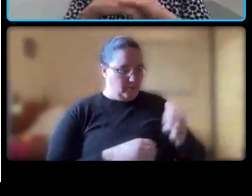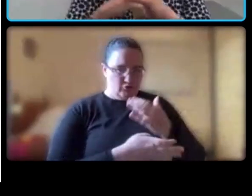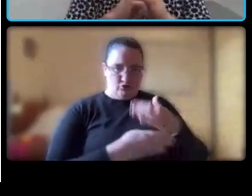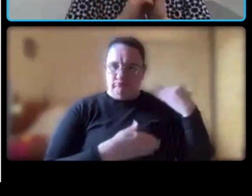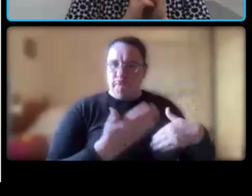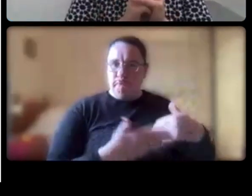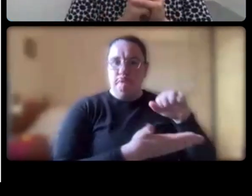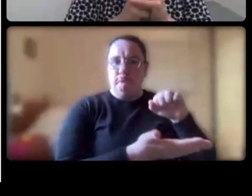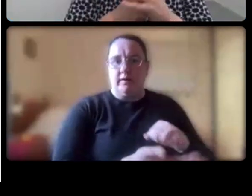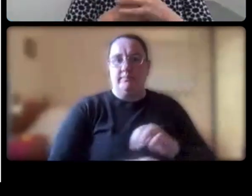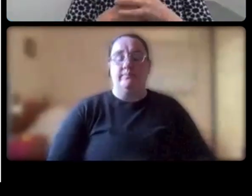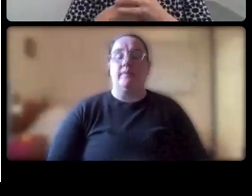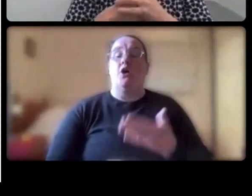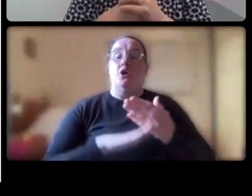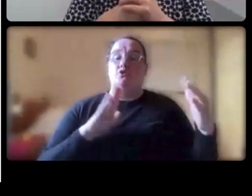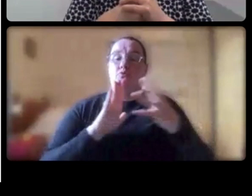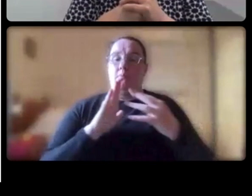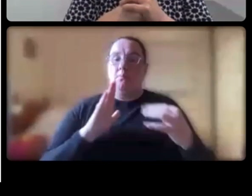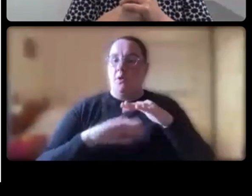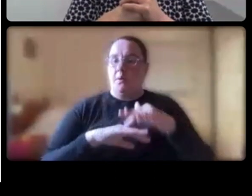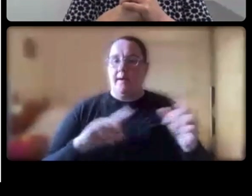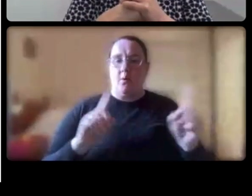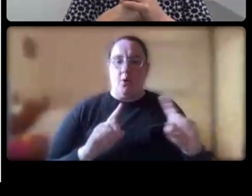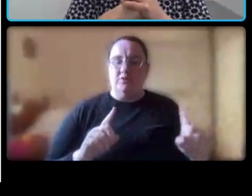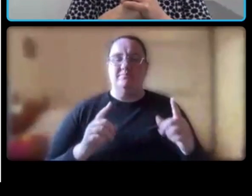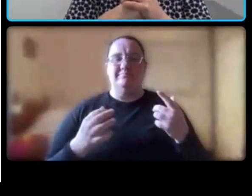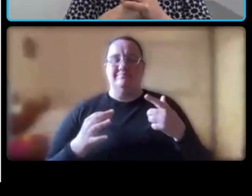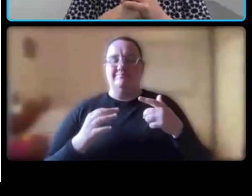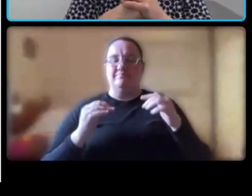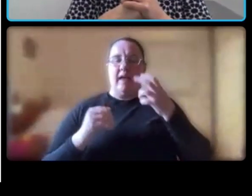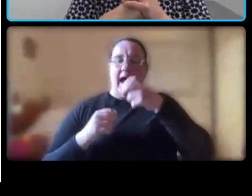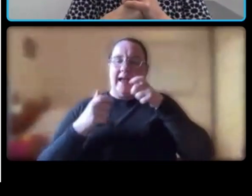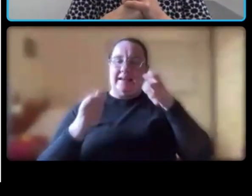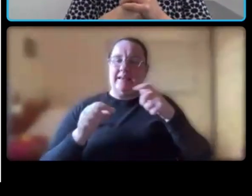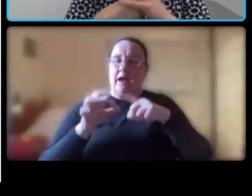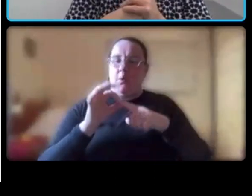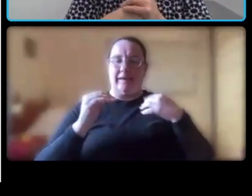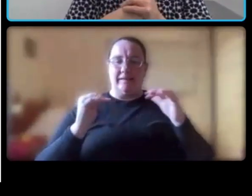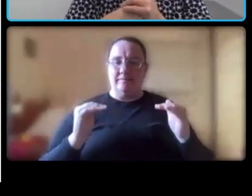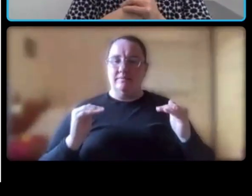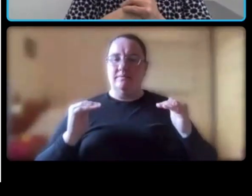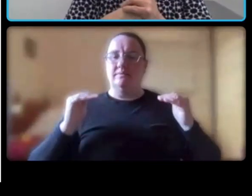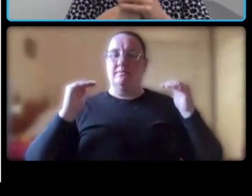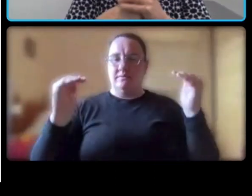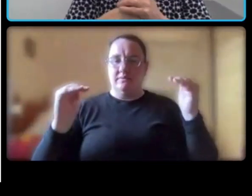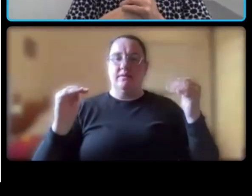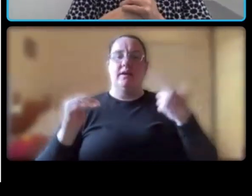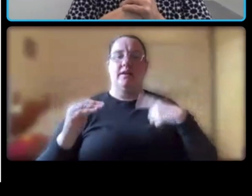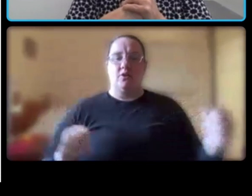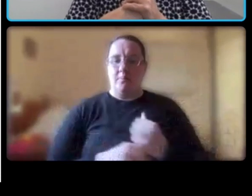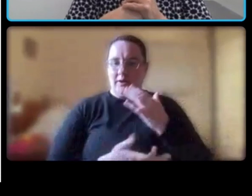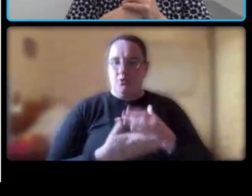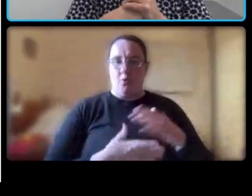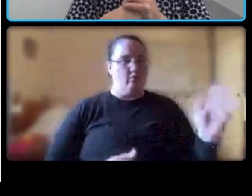So the new model is about raising the quality of aged care and building trust and confidence in the sector. It's time for a new Act and a new